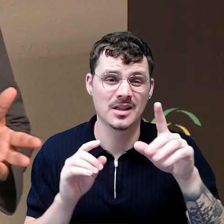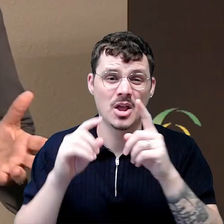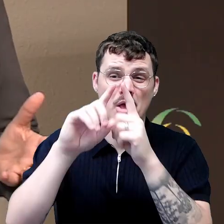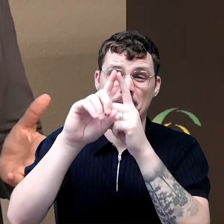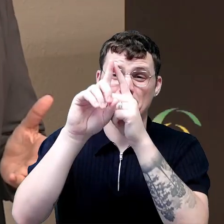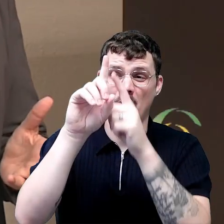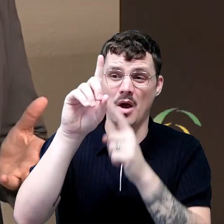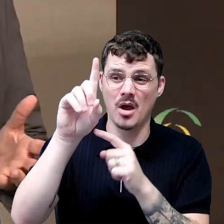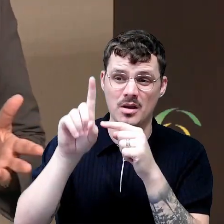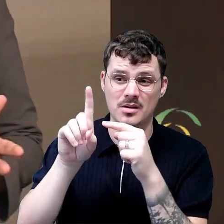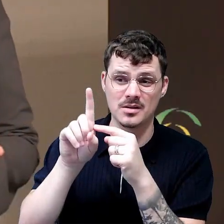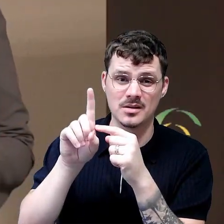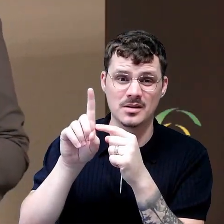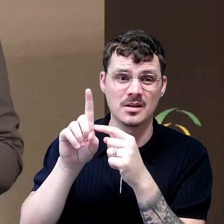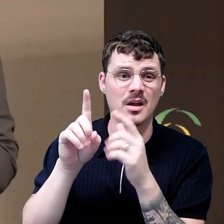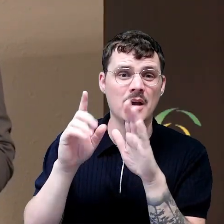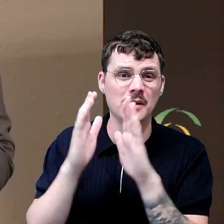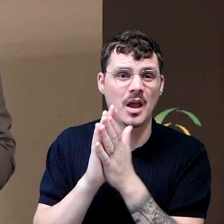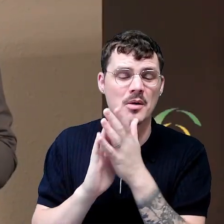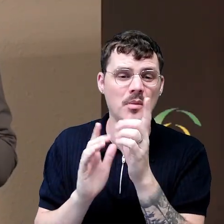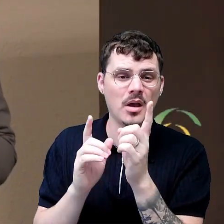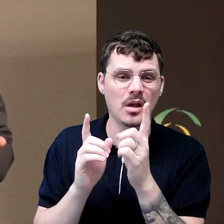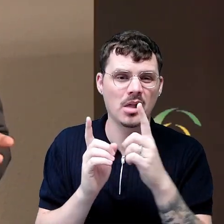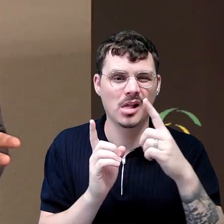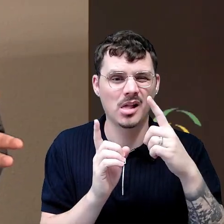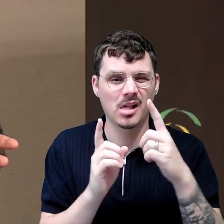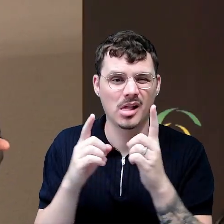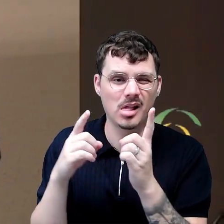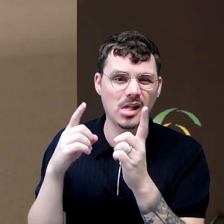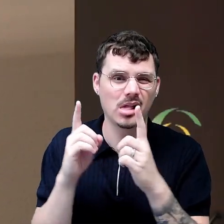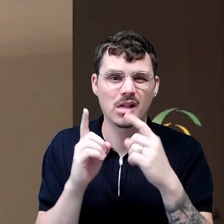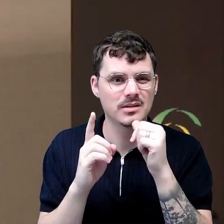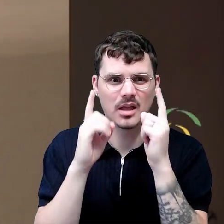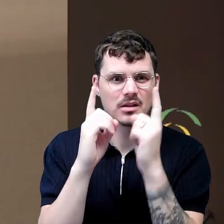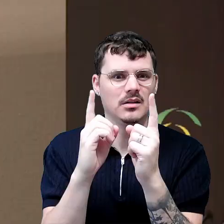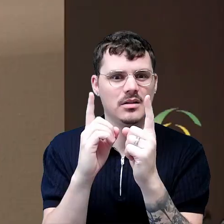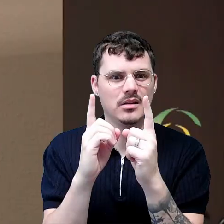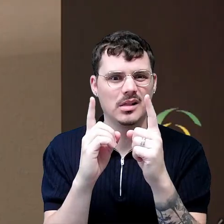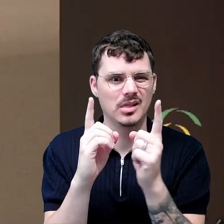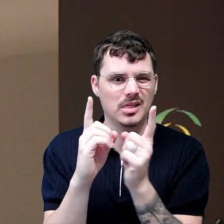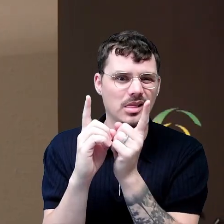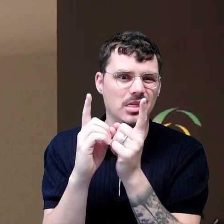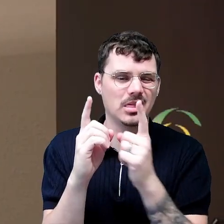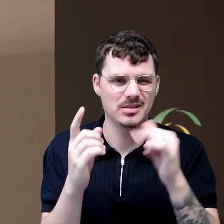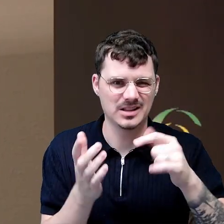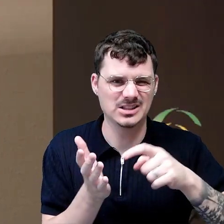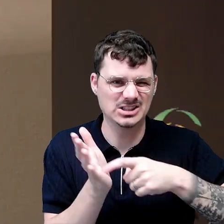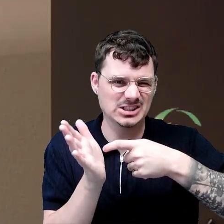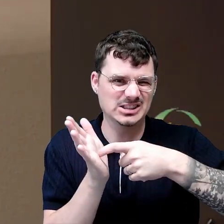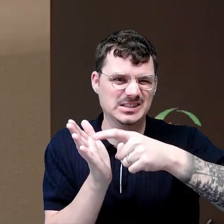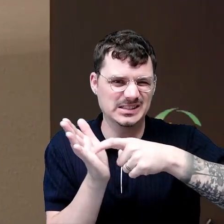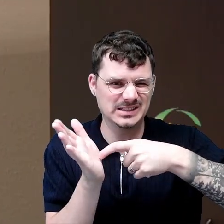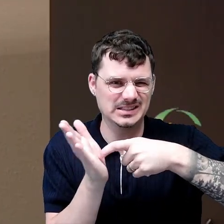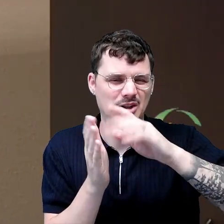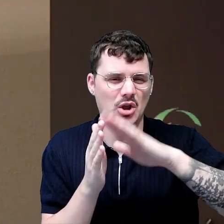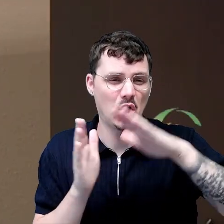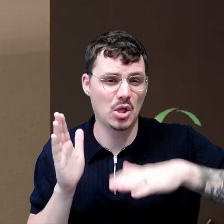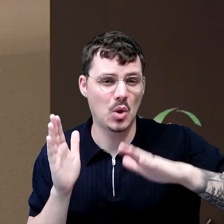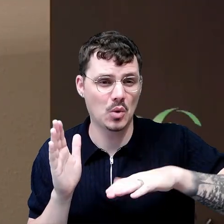steel rods had come untethered and was scraping back and forth across her pelvis and lower